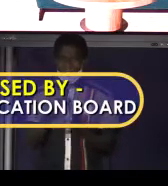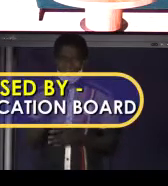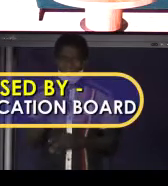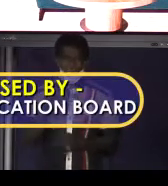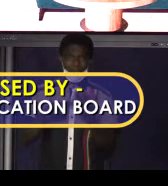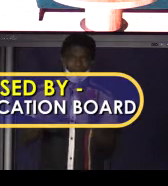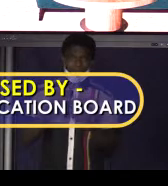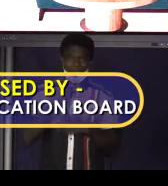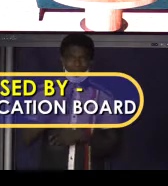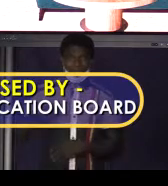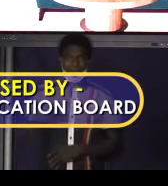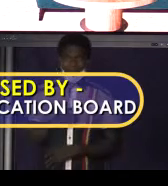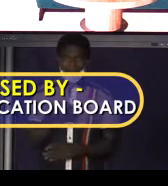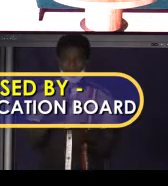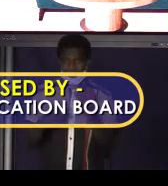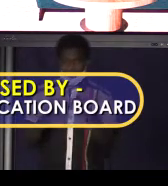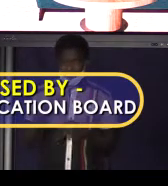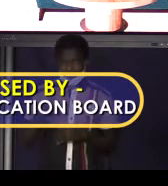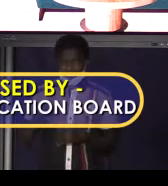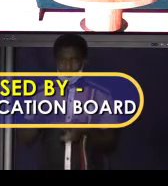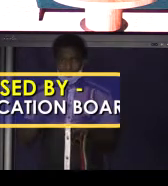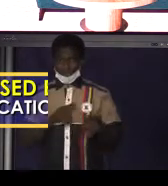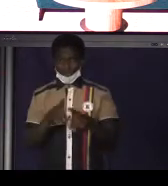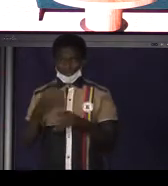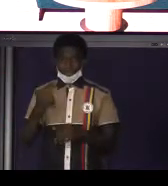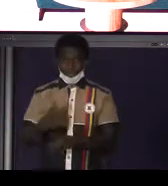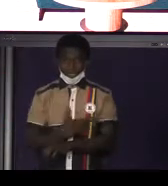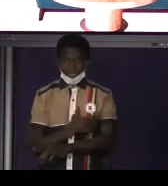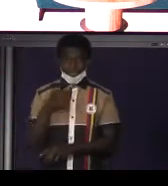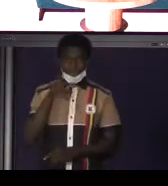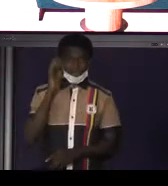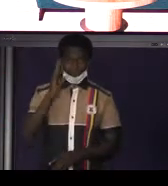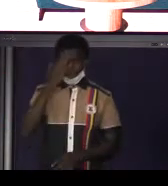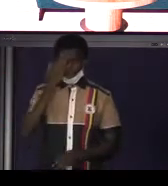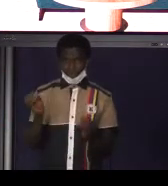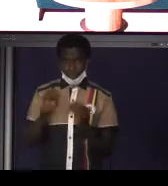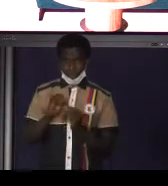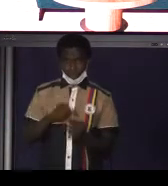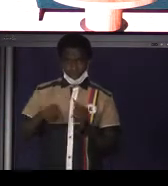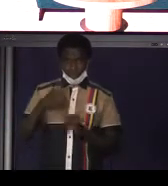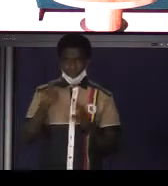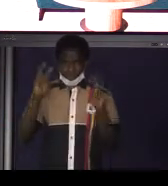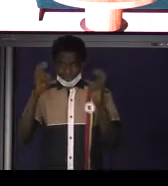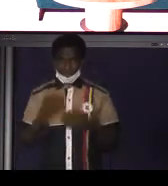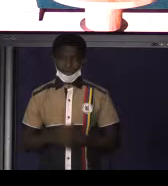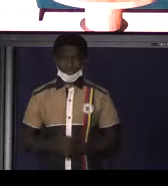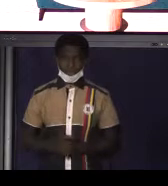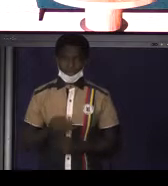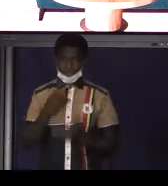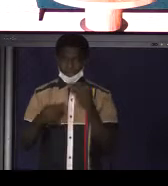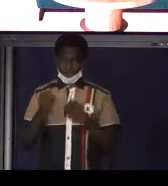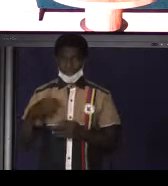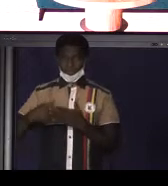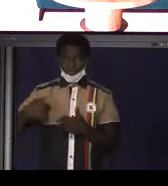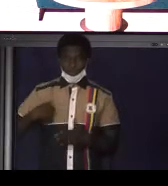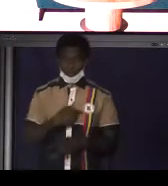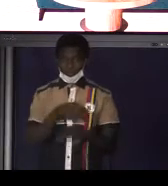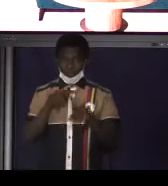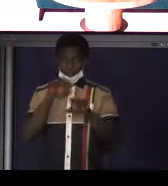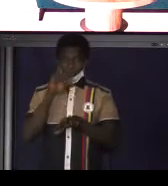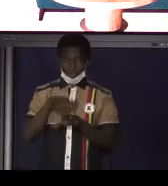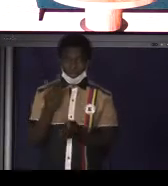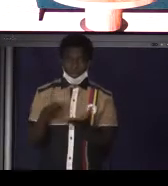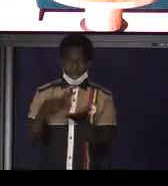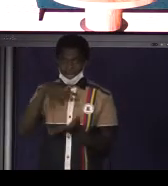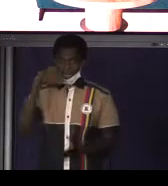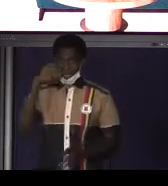is. What are we doubling? Oh, in the course of the lesson, you will know more about the topic, doubles. But before we look